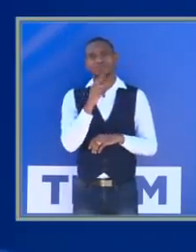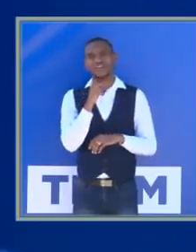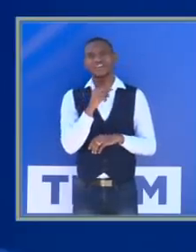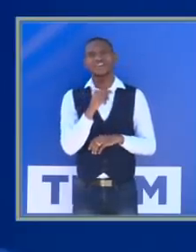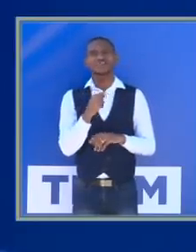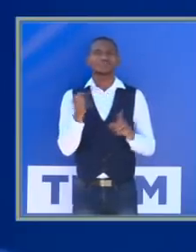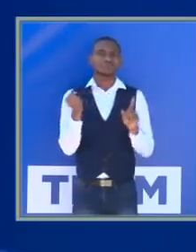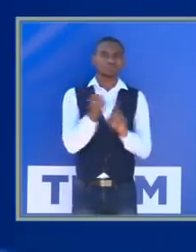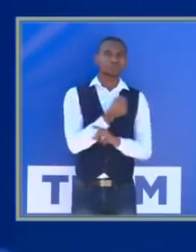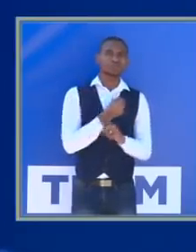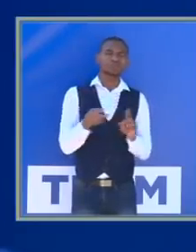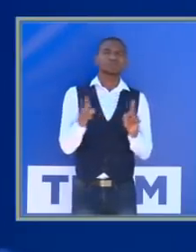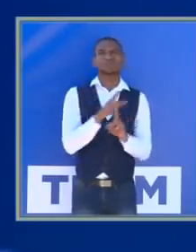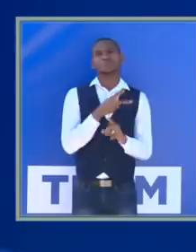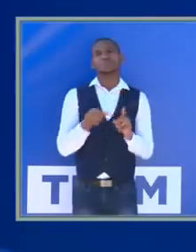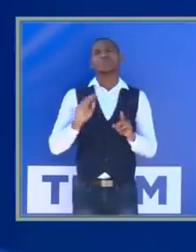babetsa bomme.